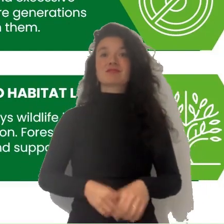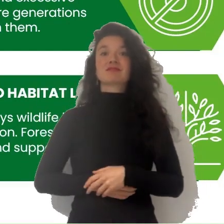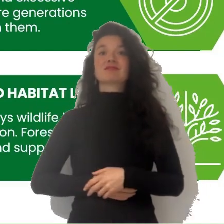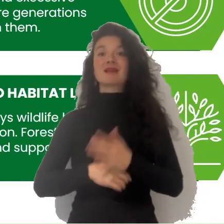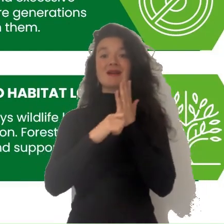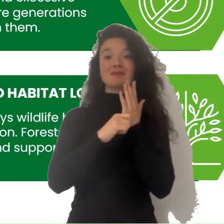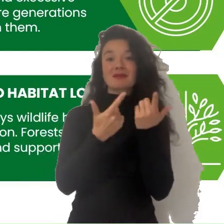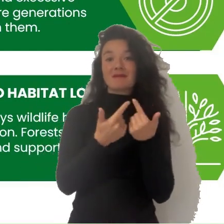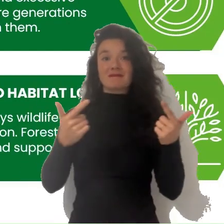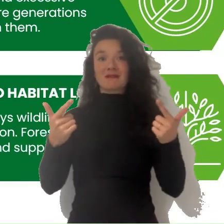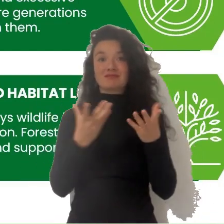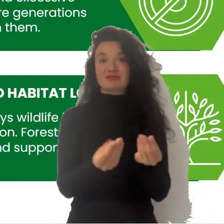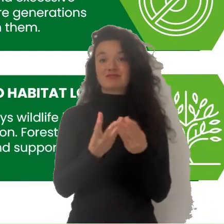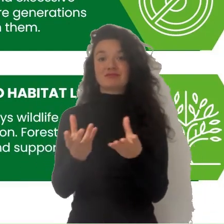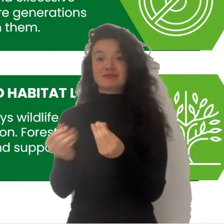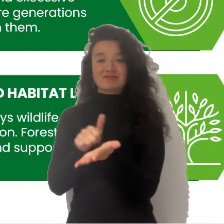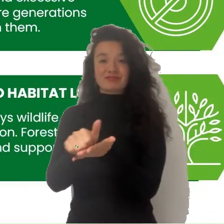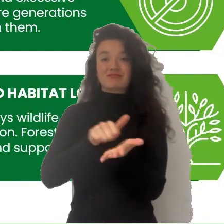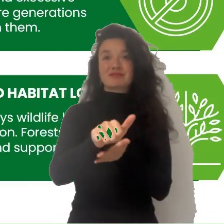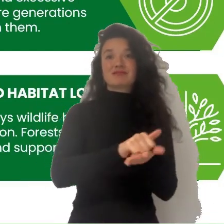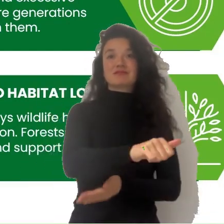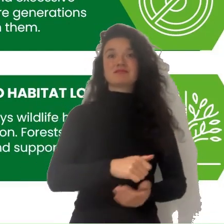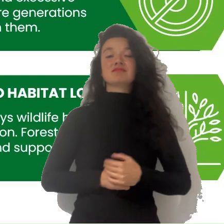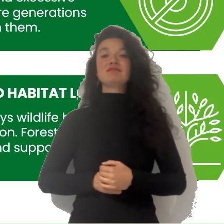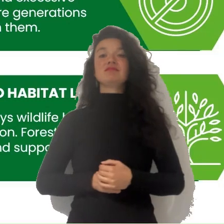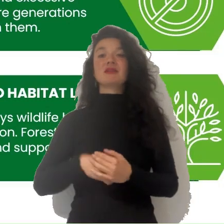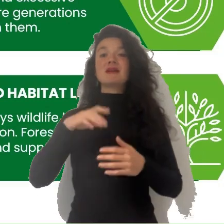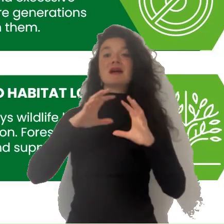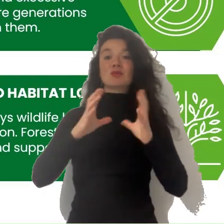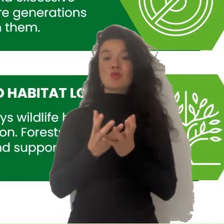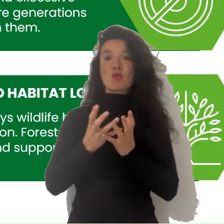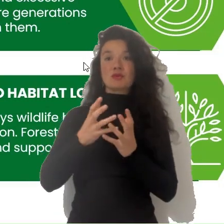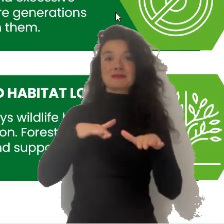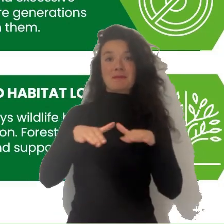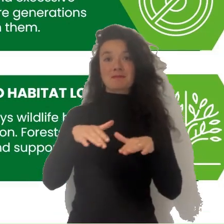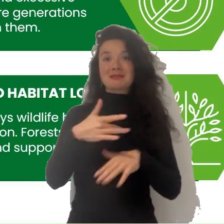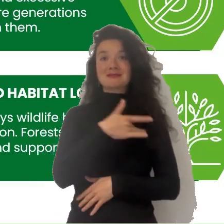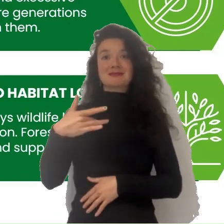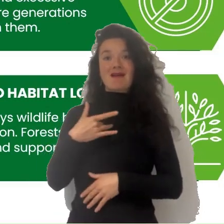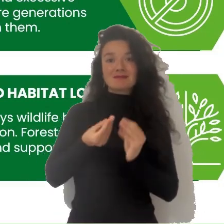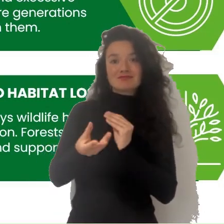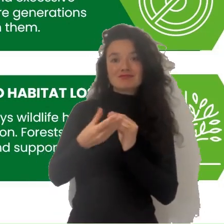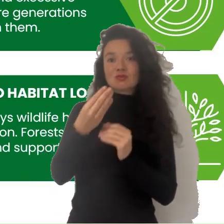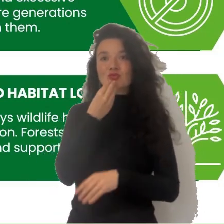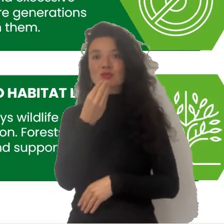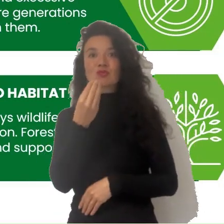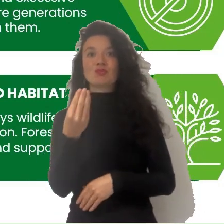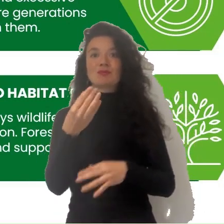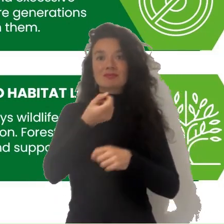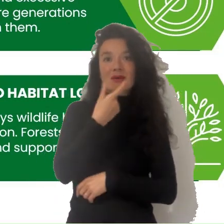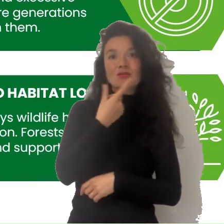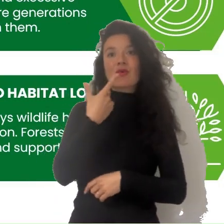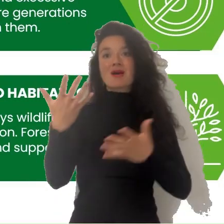water are being destroyed. And through this, we are losing our biodiversity. We have resource